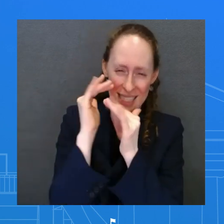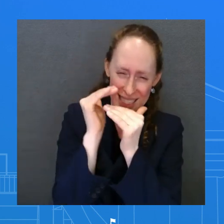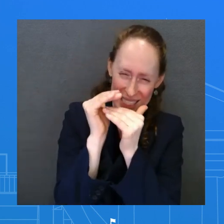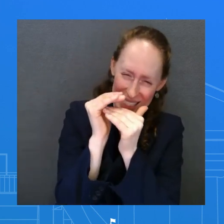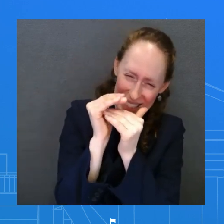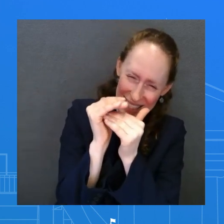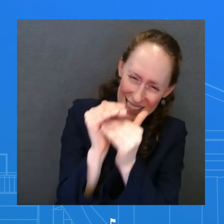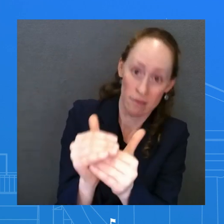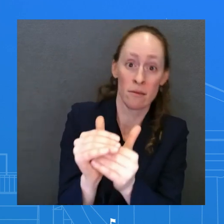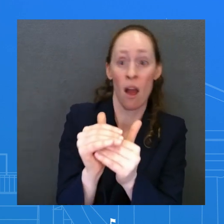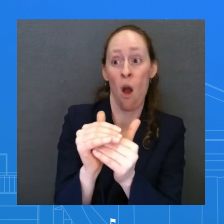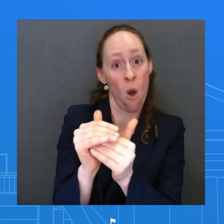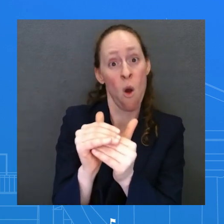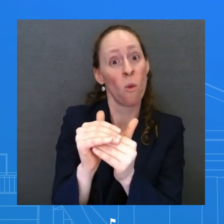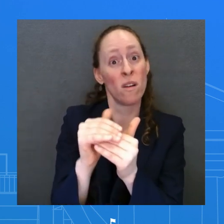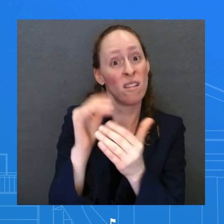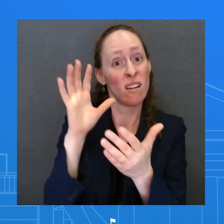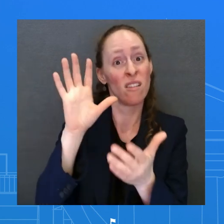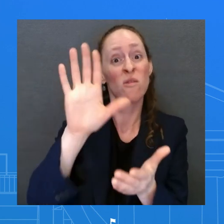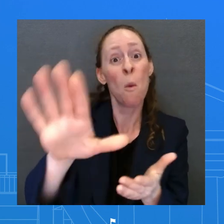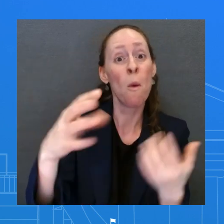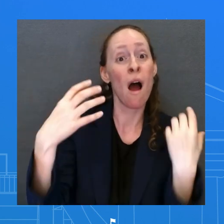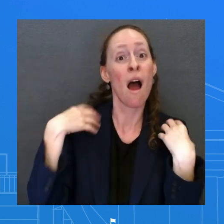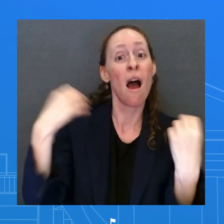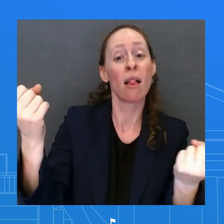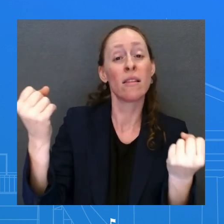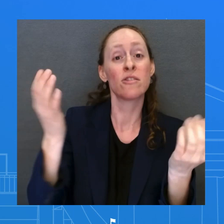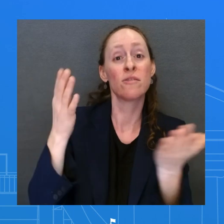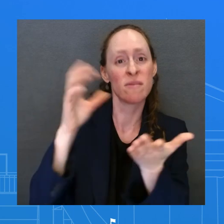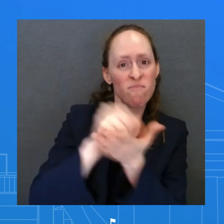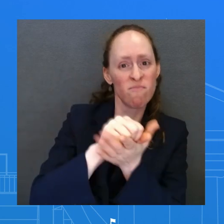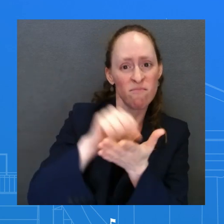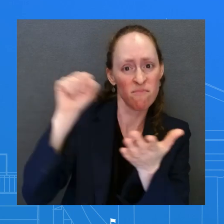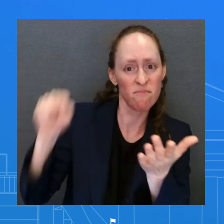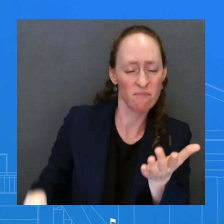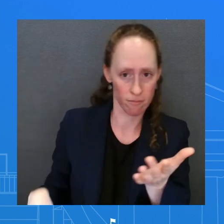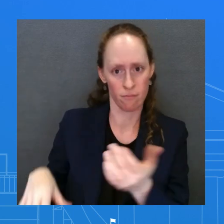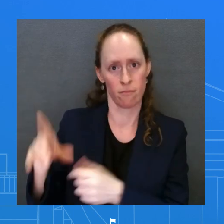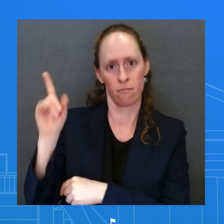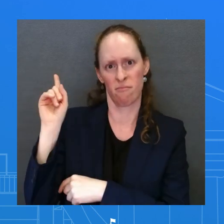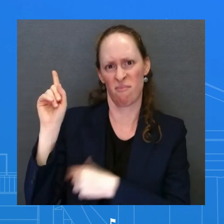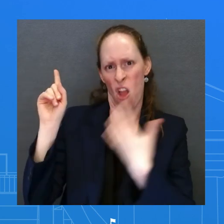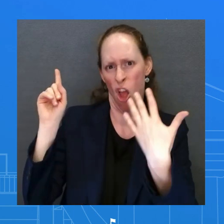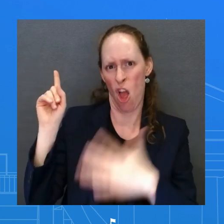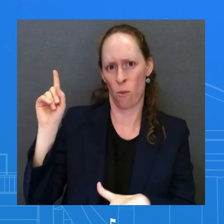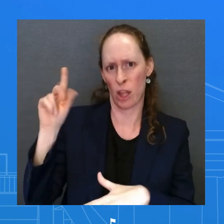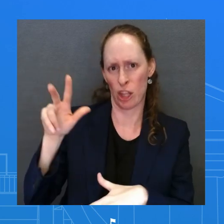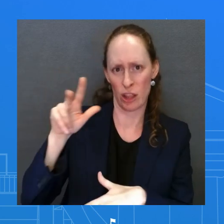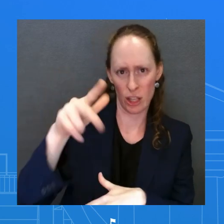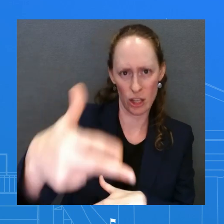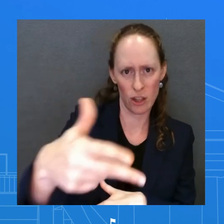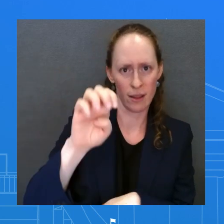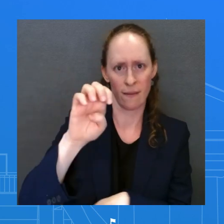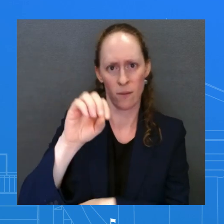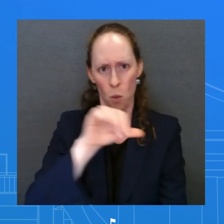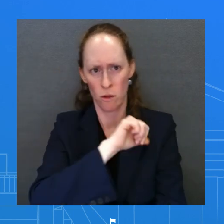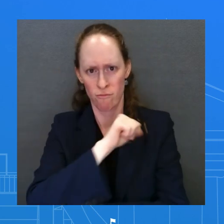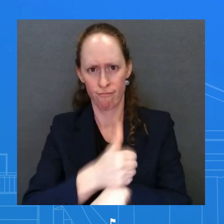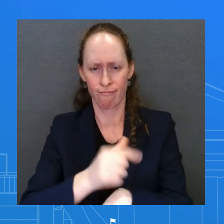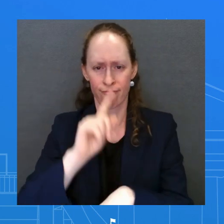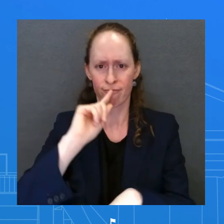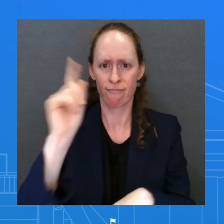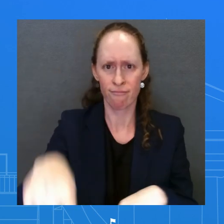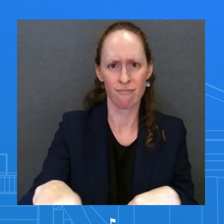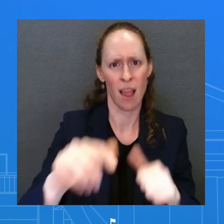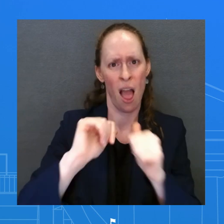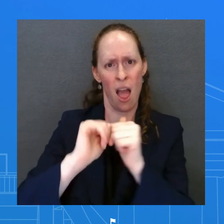order, the third one that this president signed today, to find ways for agencies to find ways to really protect contraception